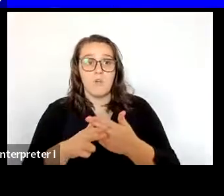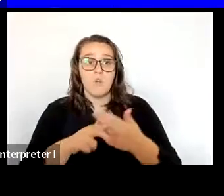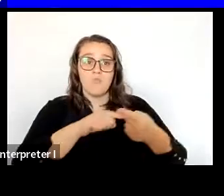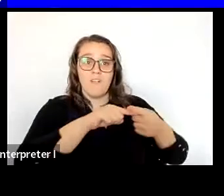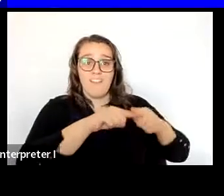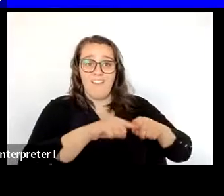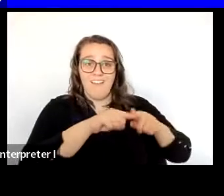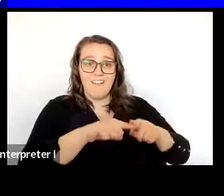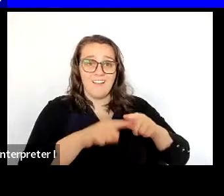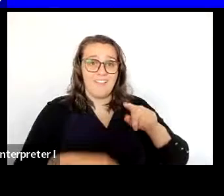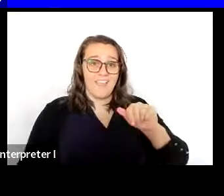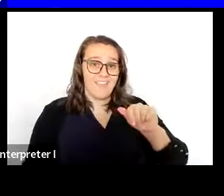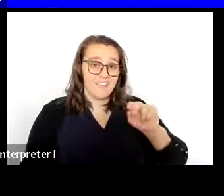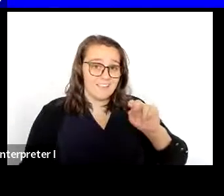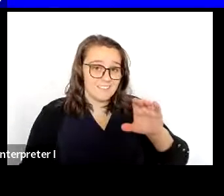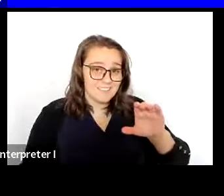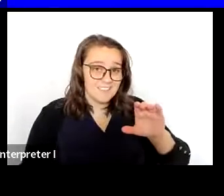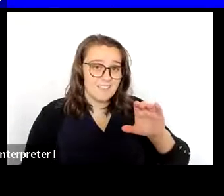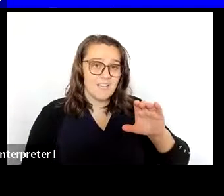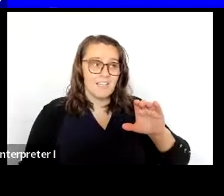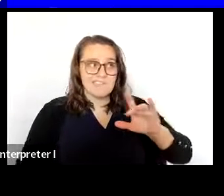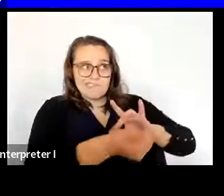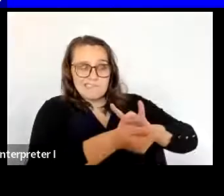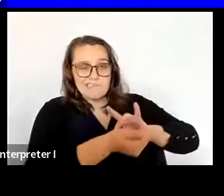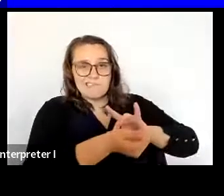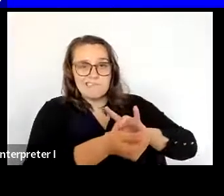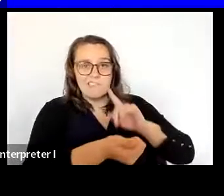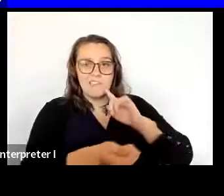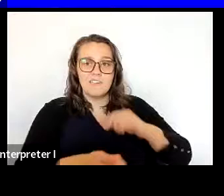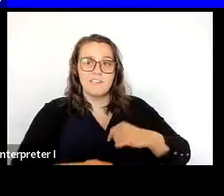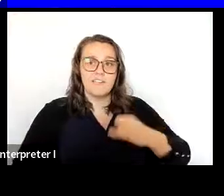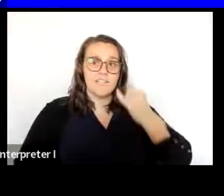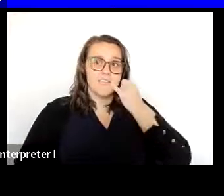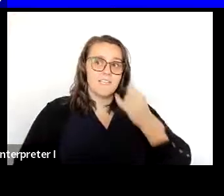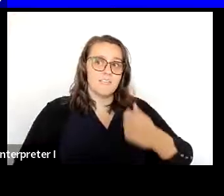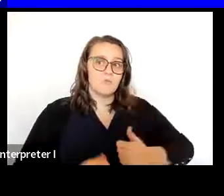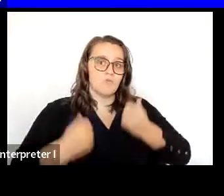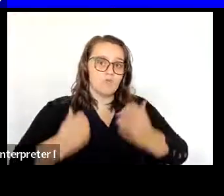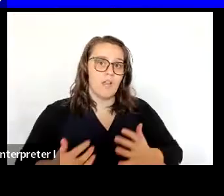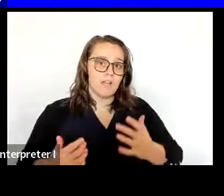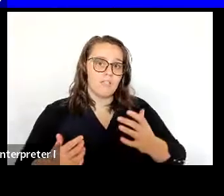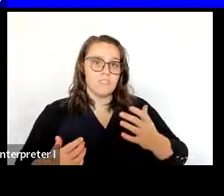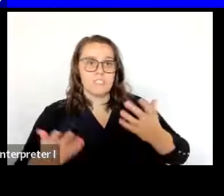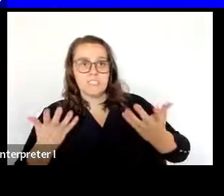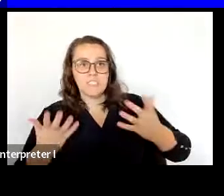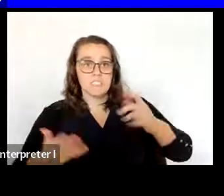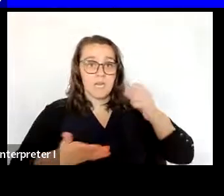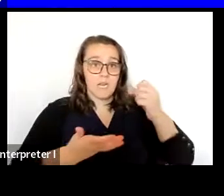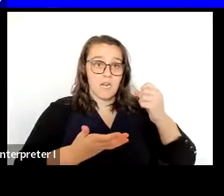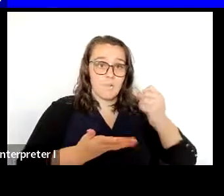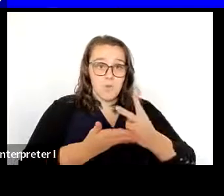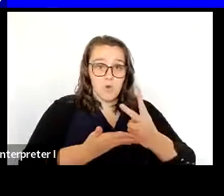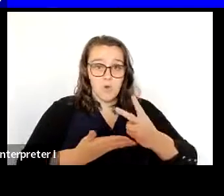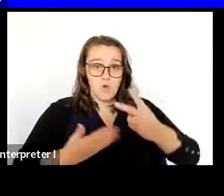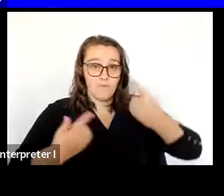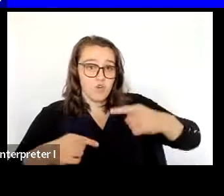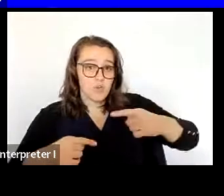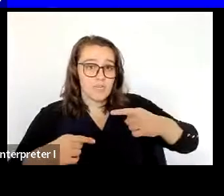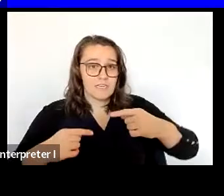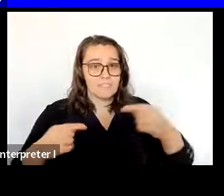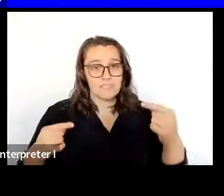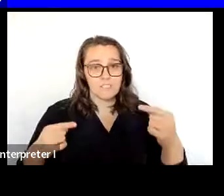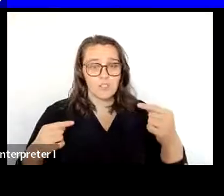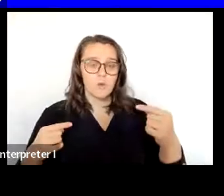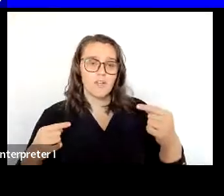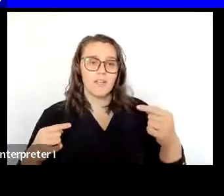local support for a naming, verified by examining the petition submitted to the council, not to mention deferring to usually